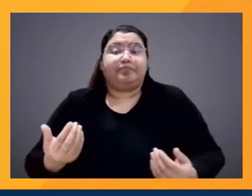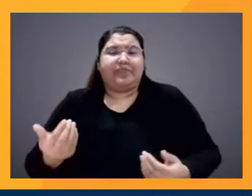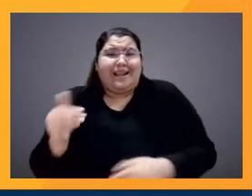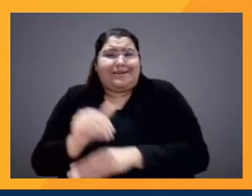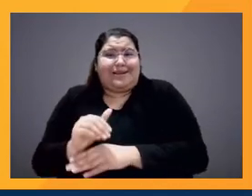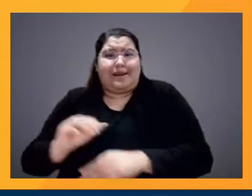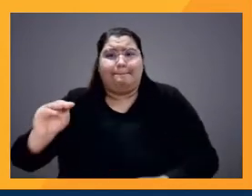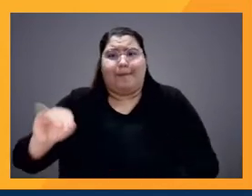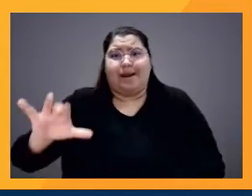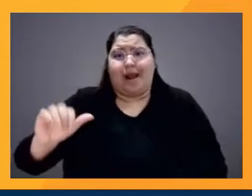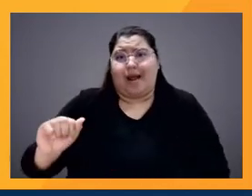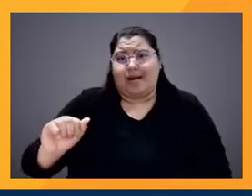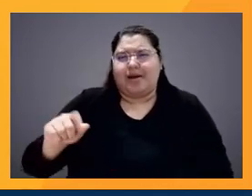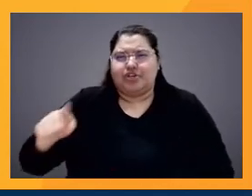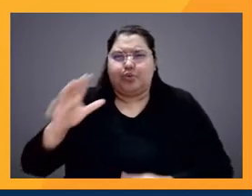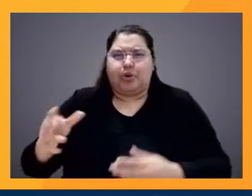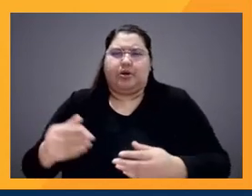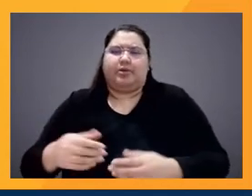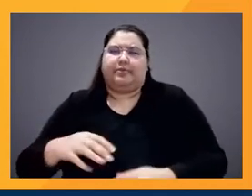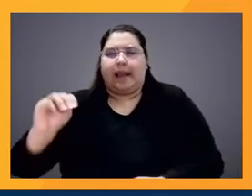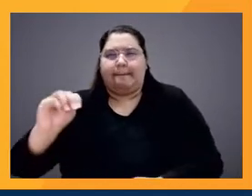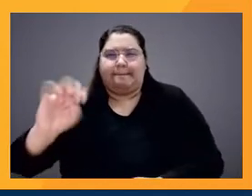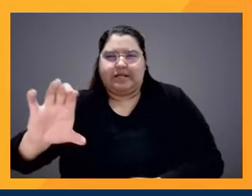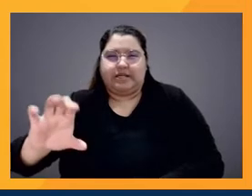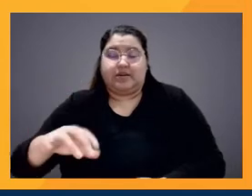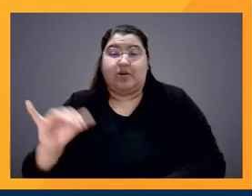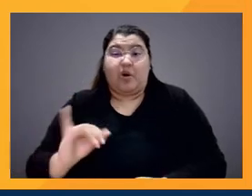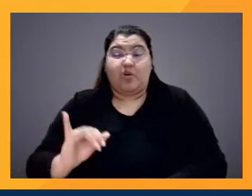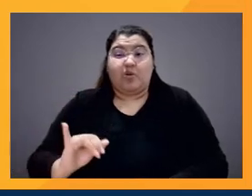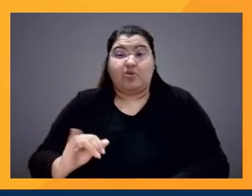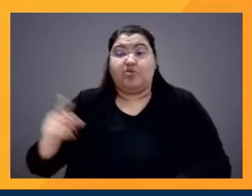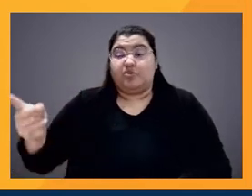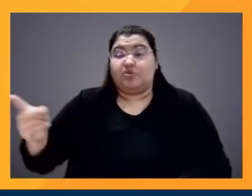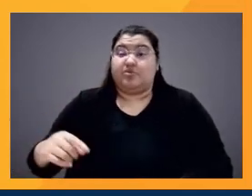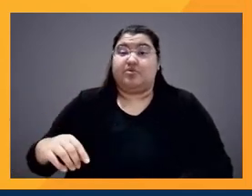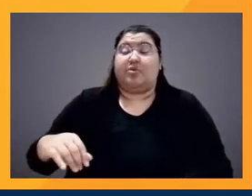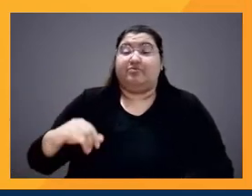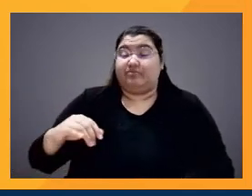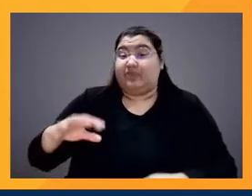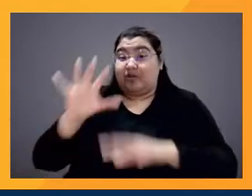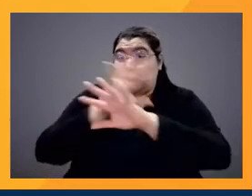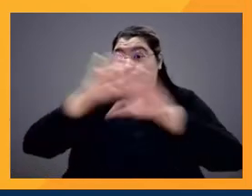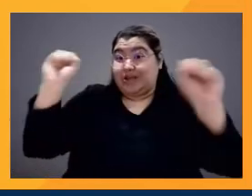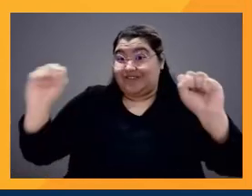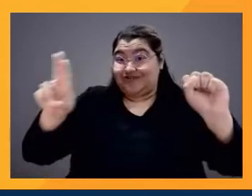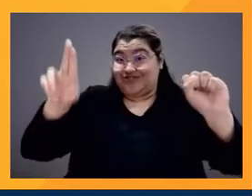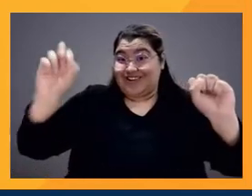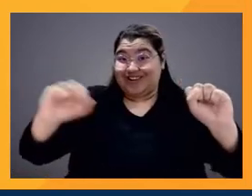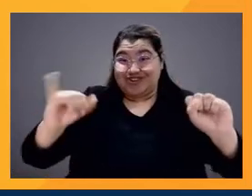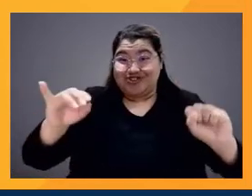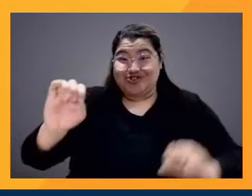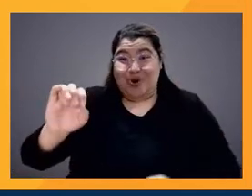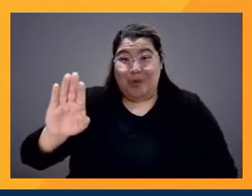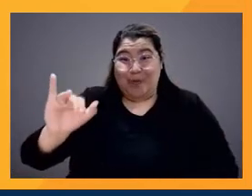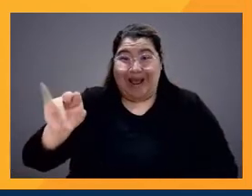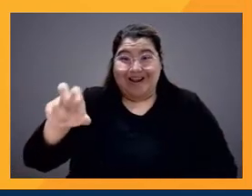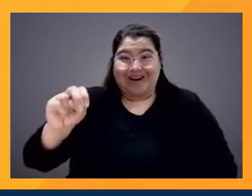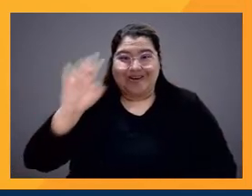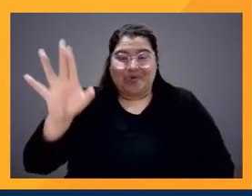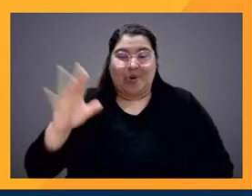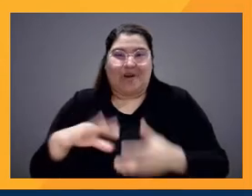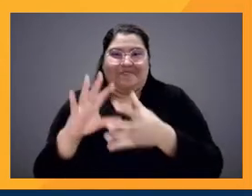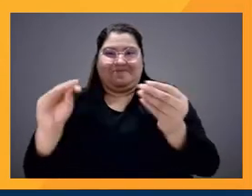have a special message from the President of the United States, Joe Biden. We'll finish the evening with a great musical performance. You won't